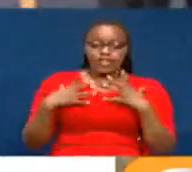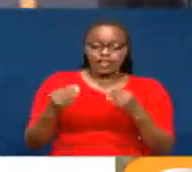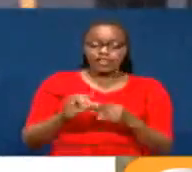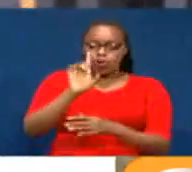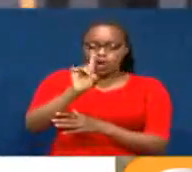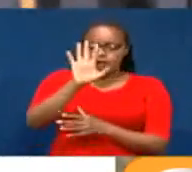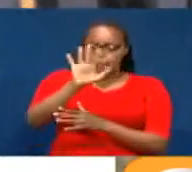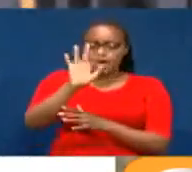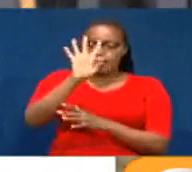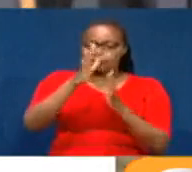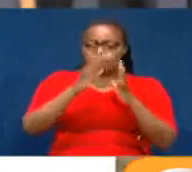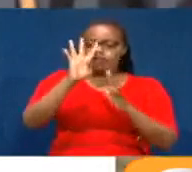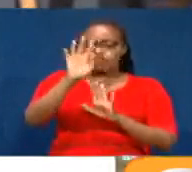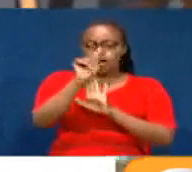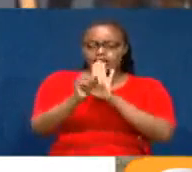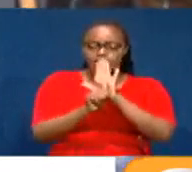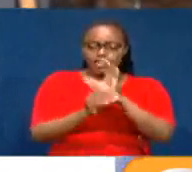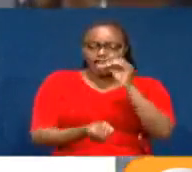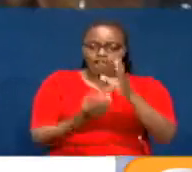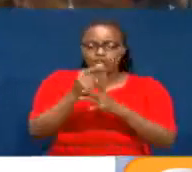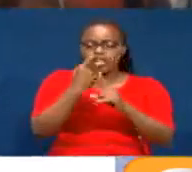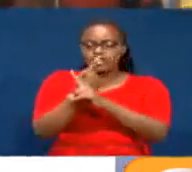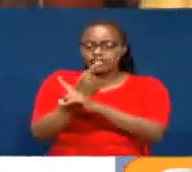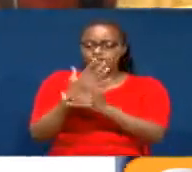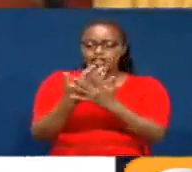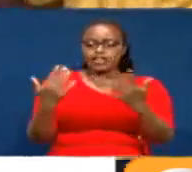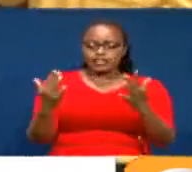one of his big four agenda, where he launched a number of